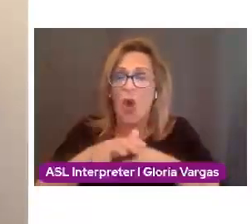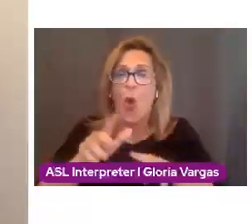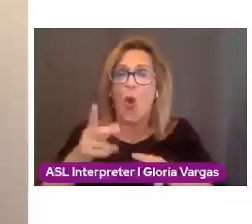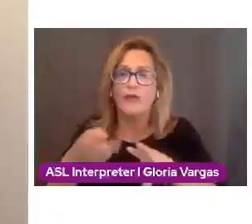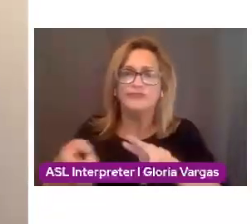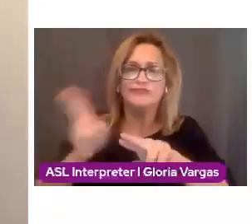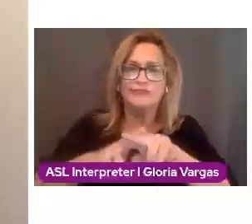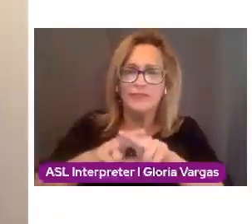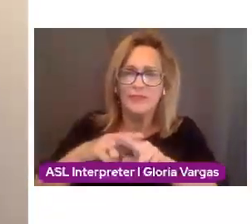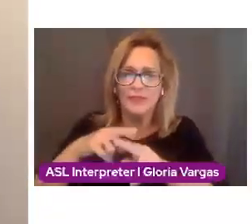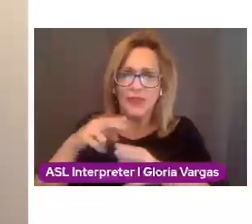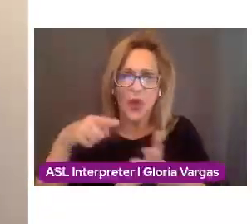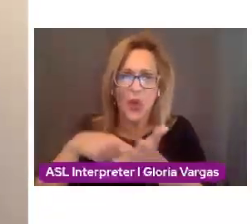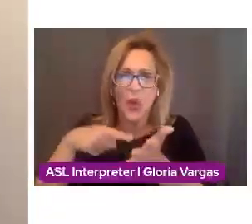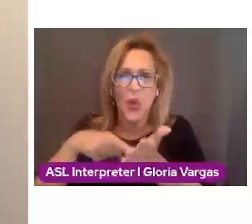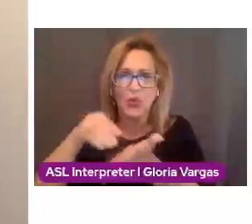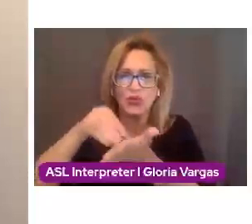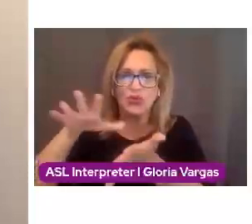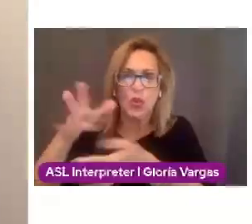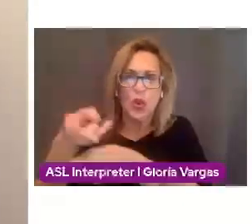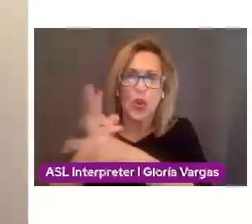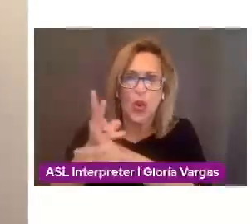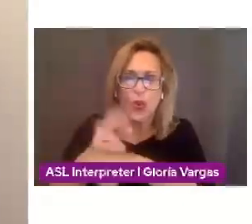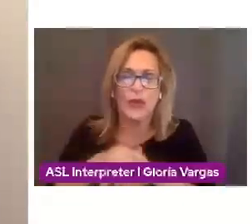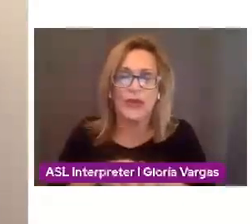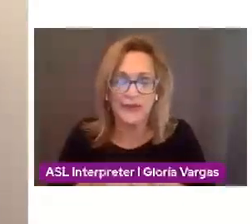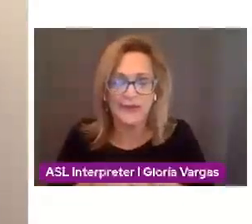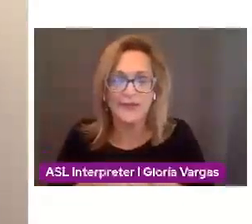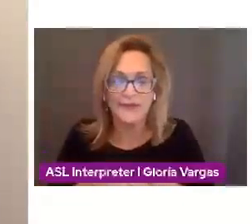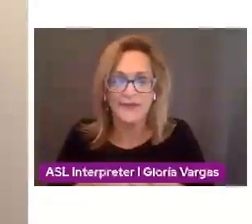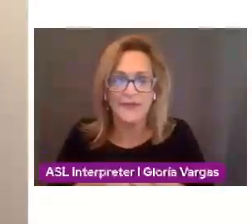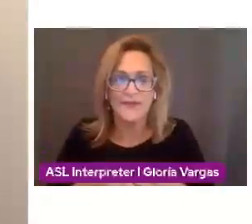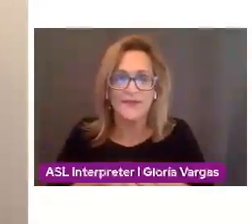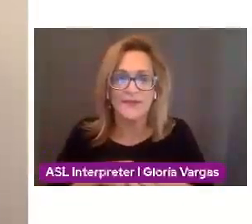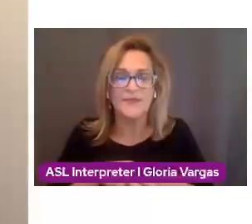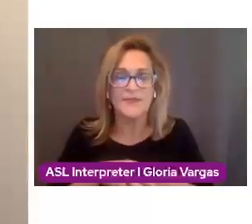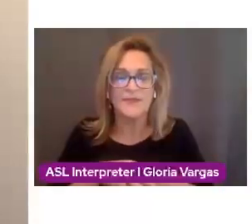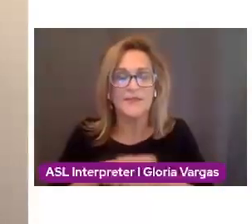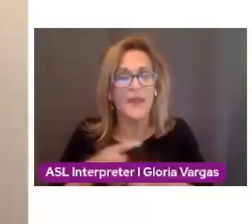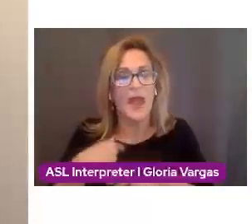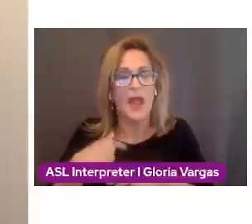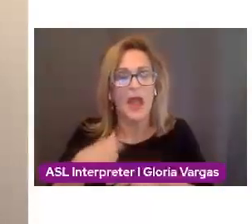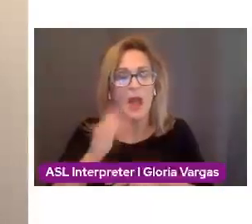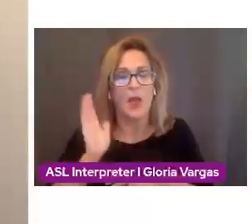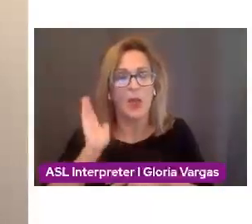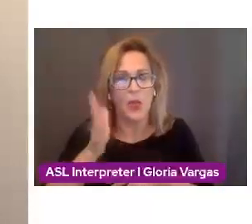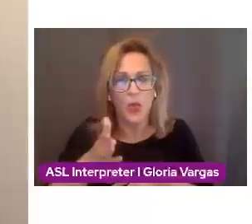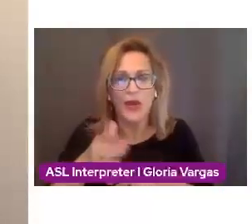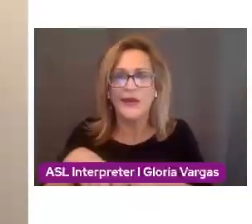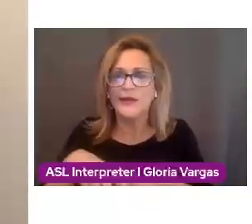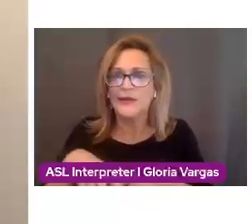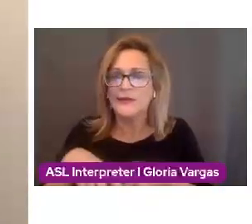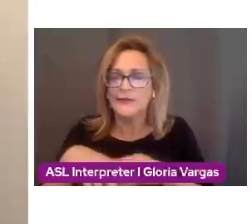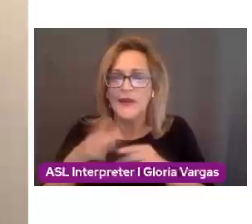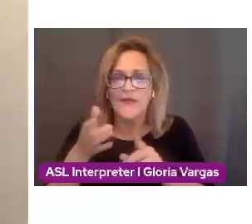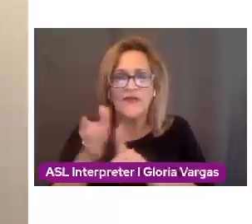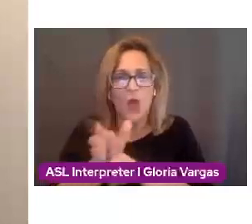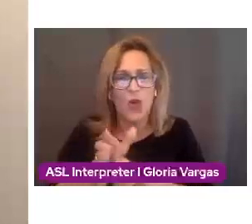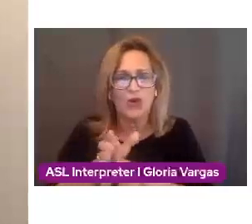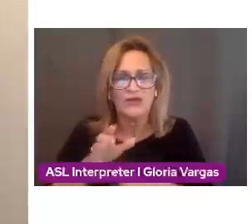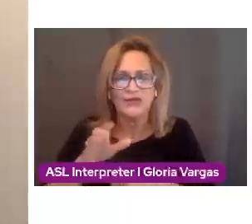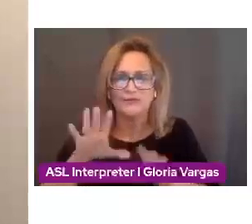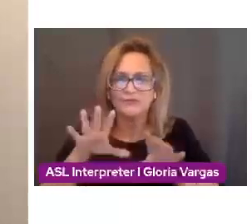would argue, a secondary way to enforce class and race discrimination